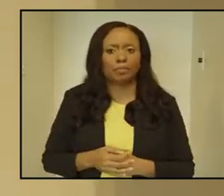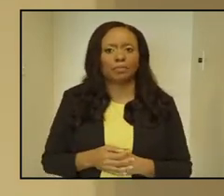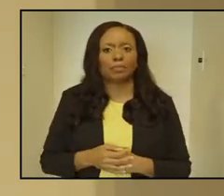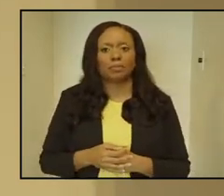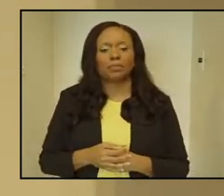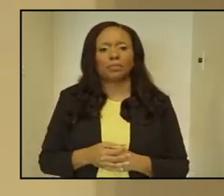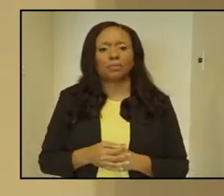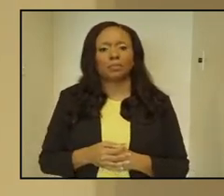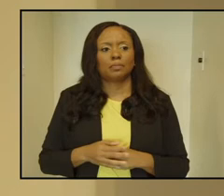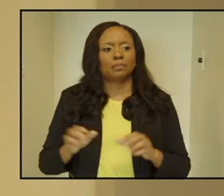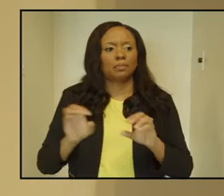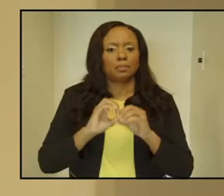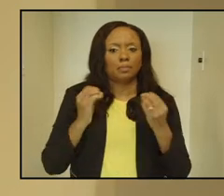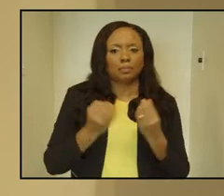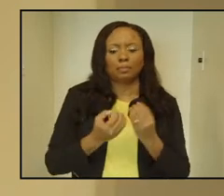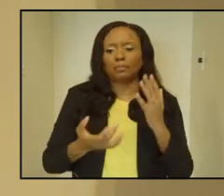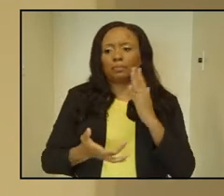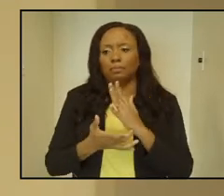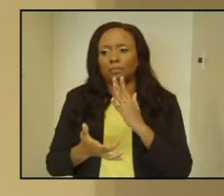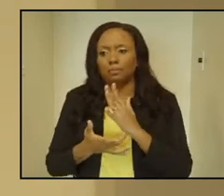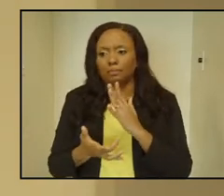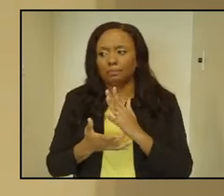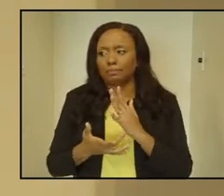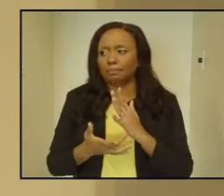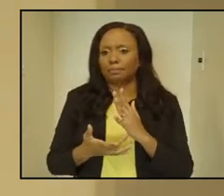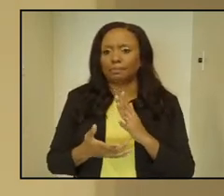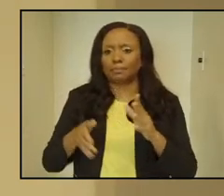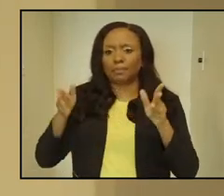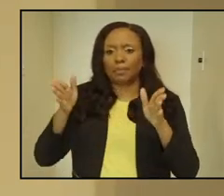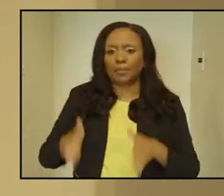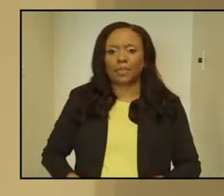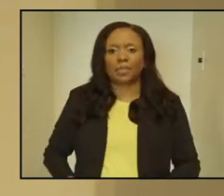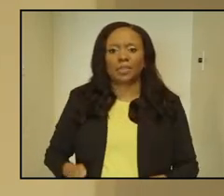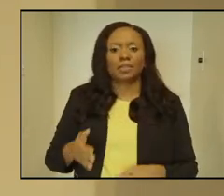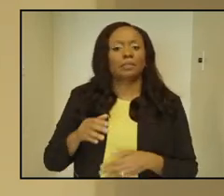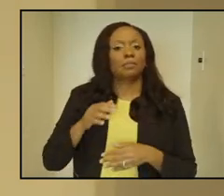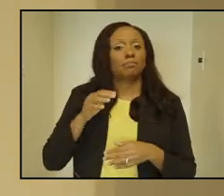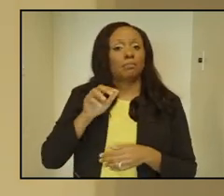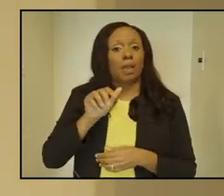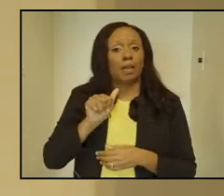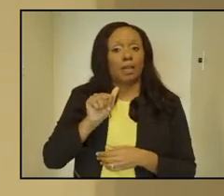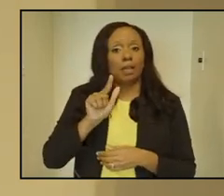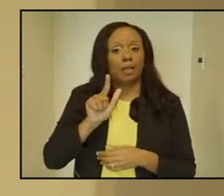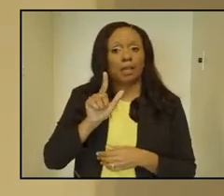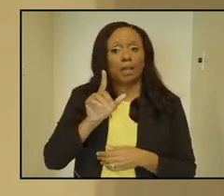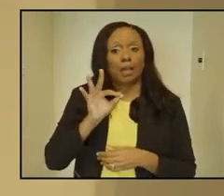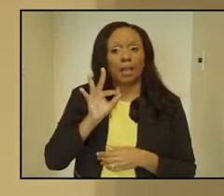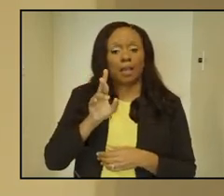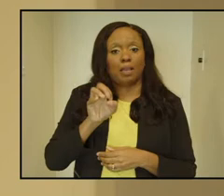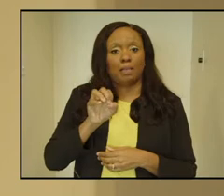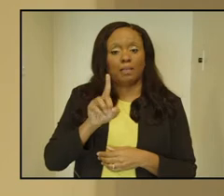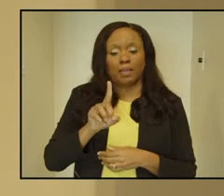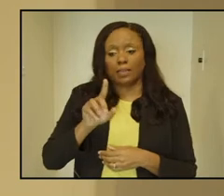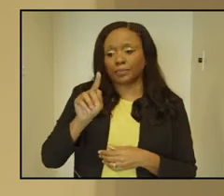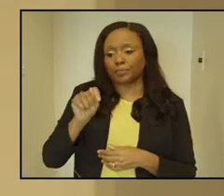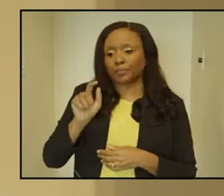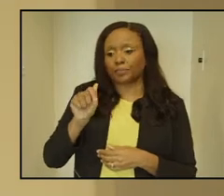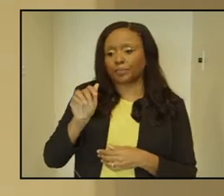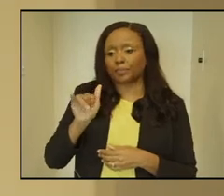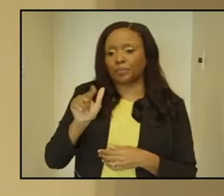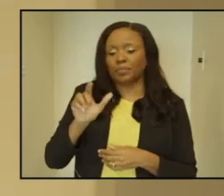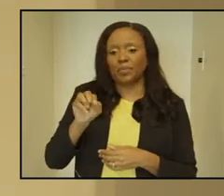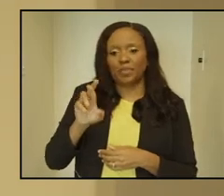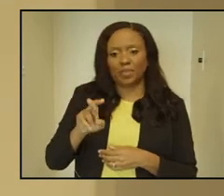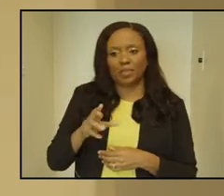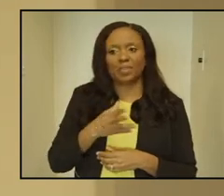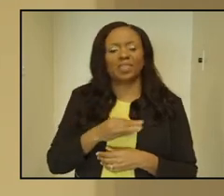organizational, technical, Mr. Alfred Taylor, and administrative staff, whose unwavering dedication